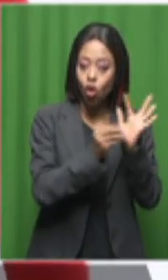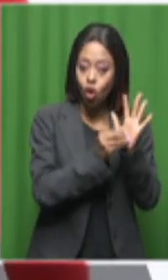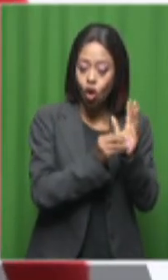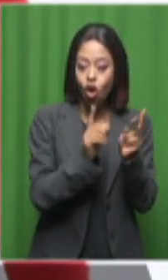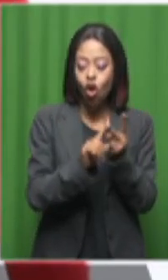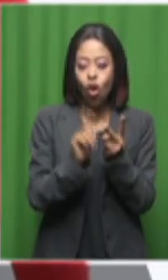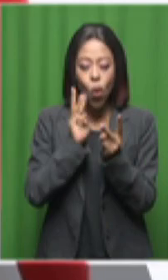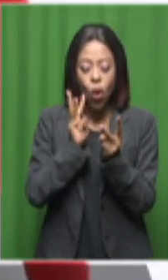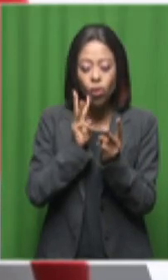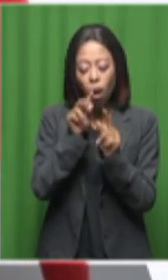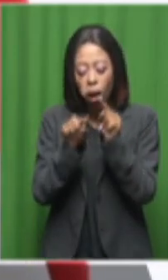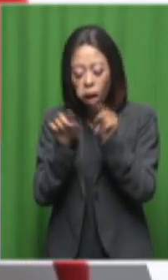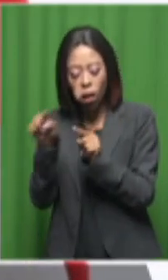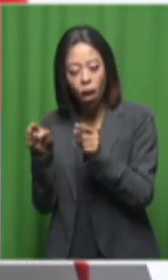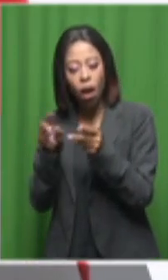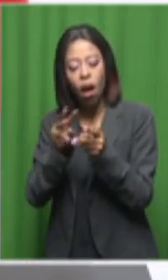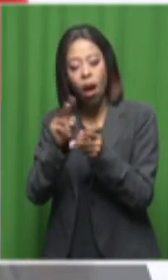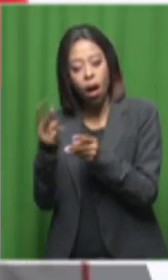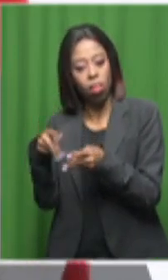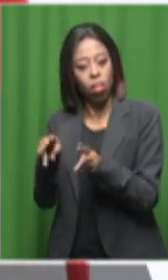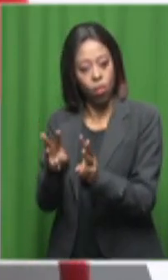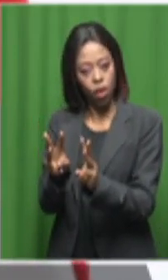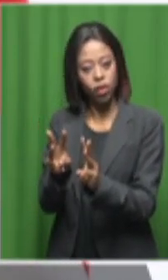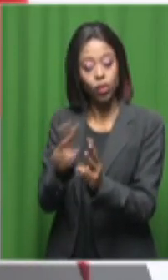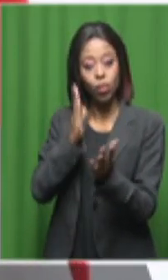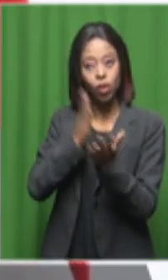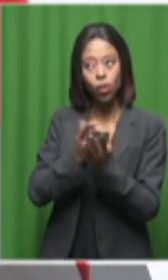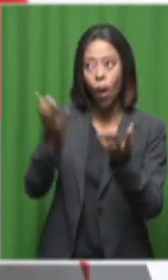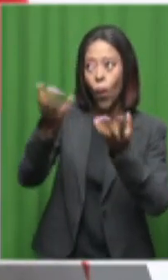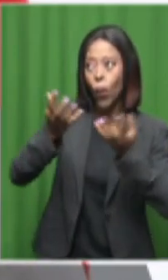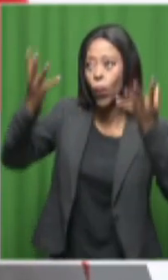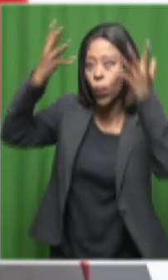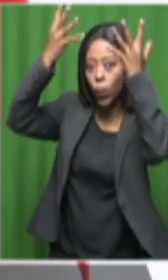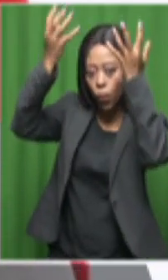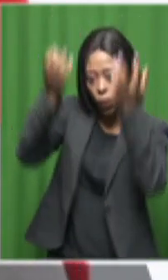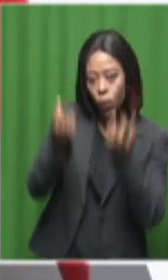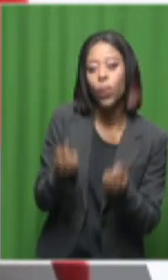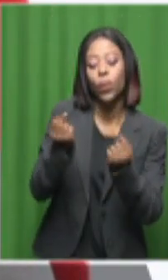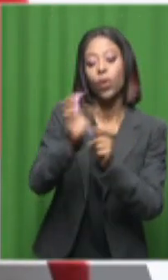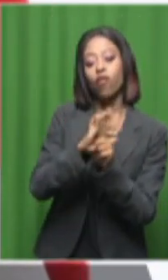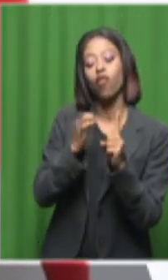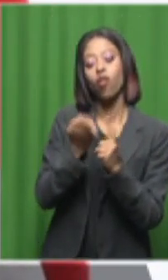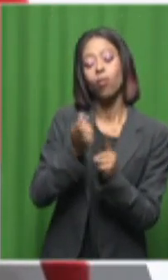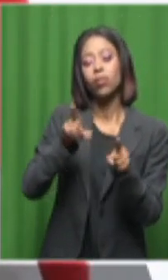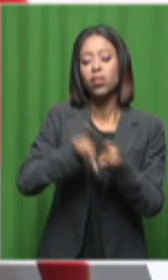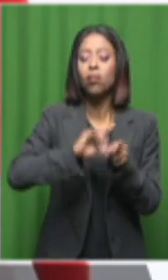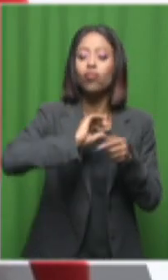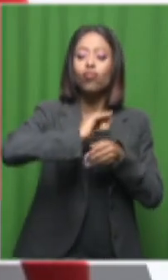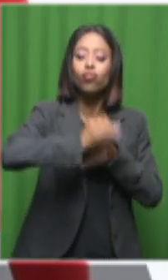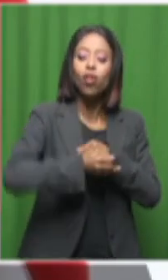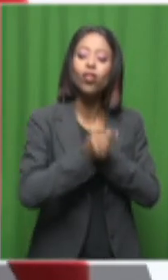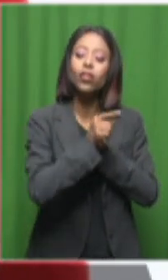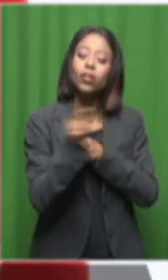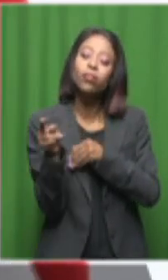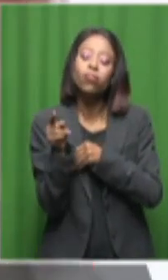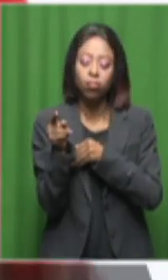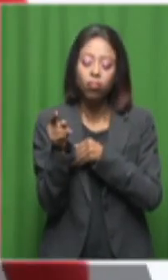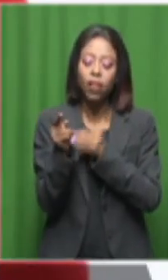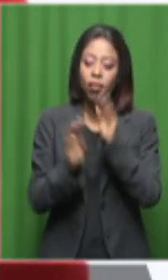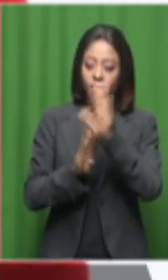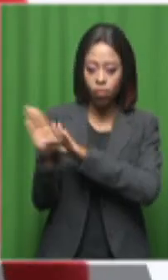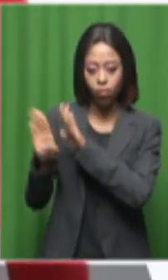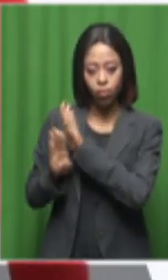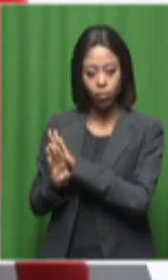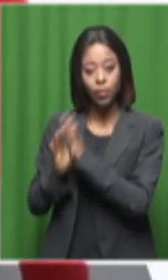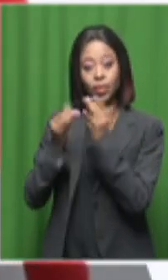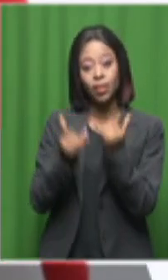the reduction of the harmful emissions into the environment, protecting the interest of posterity. So all I'm saying is